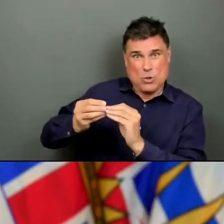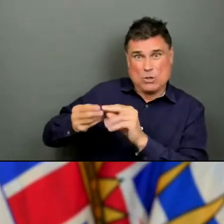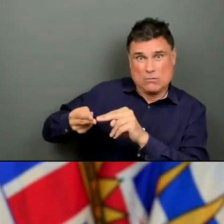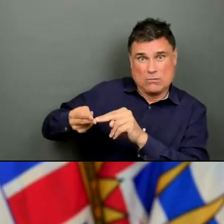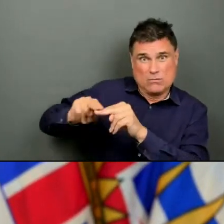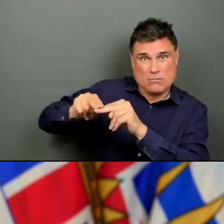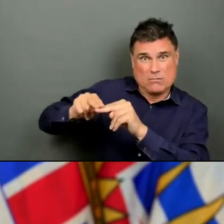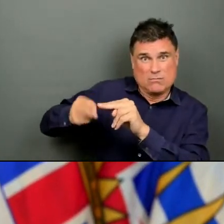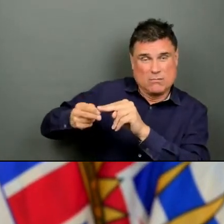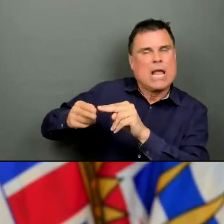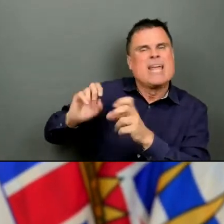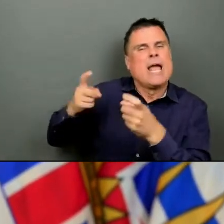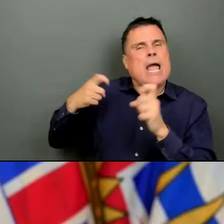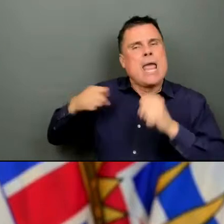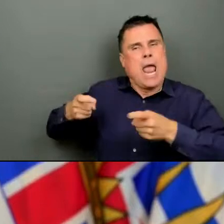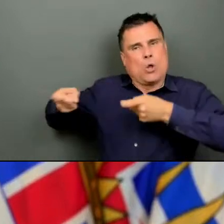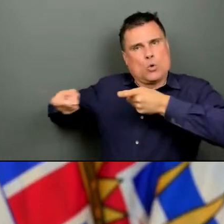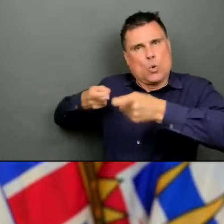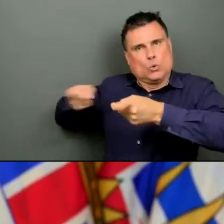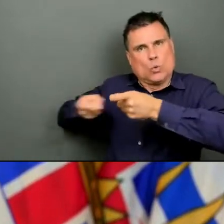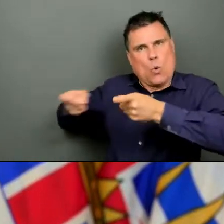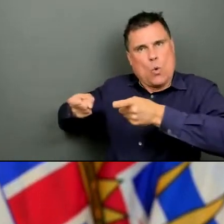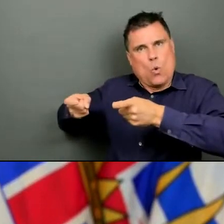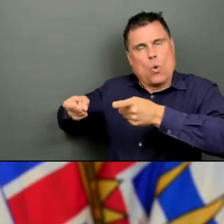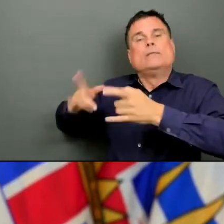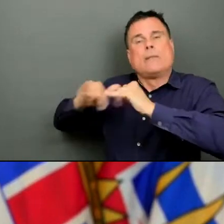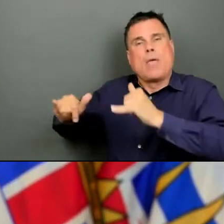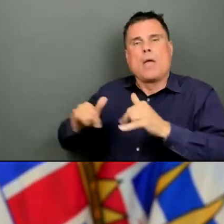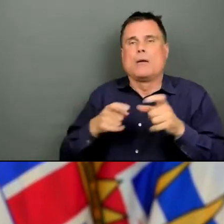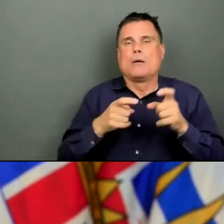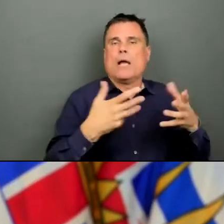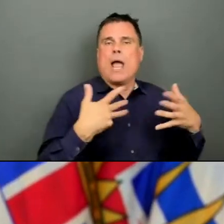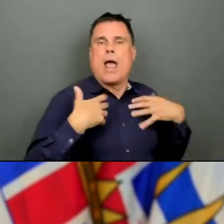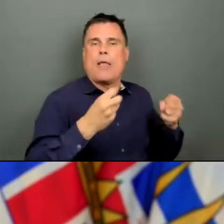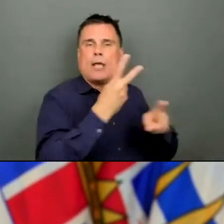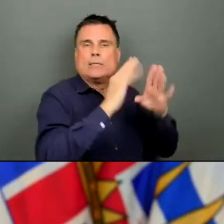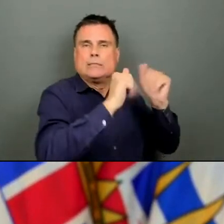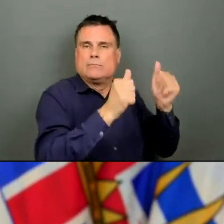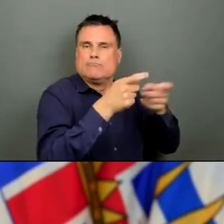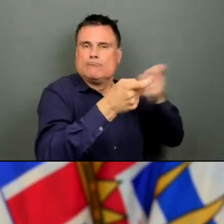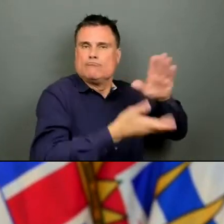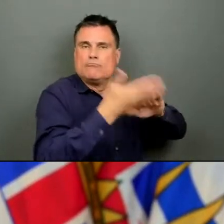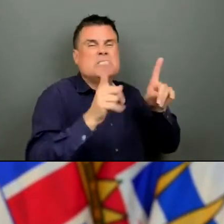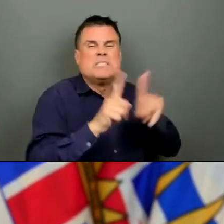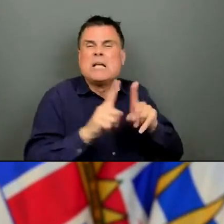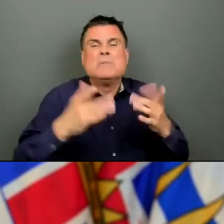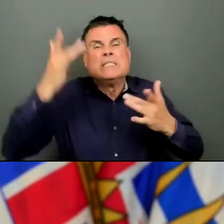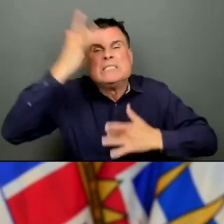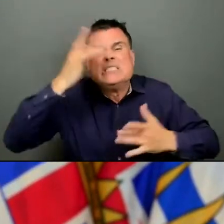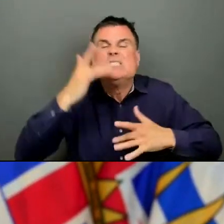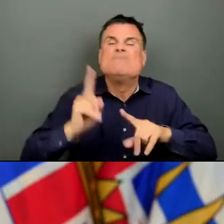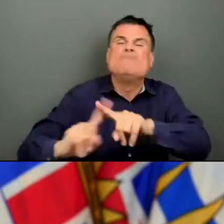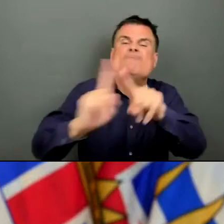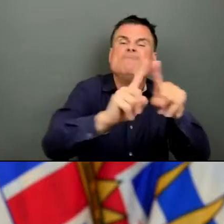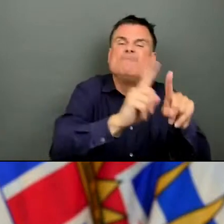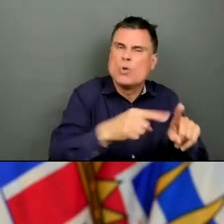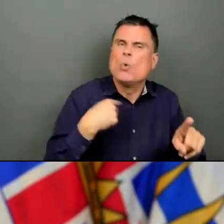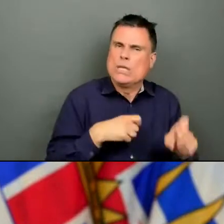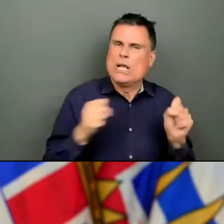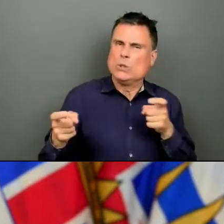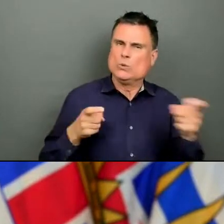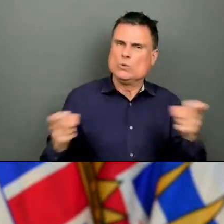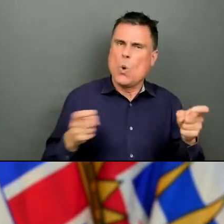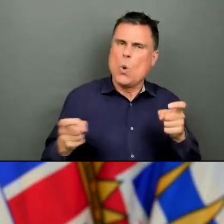manage from a public health perspective the same way we would any other reportable communicable disease? So making sure that public health